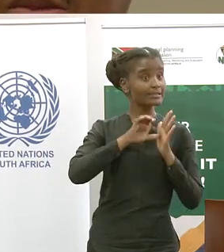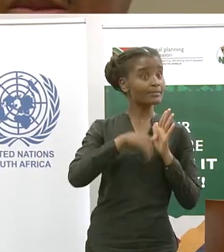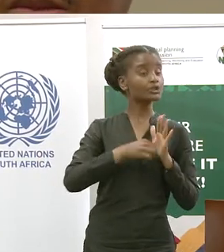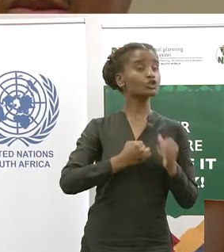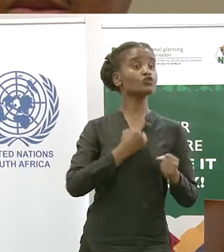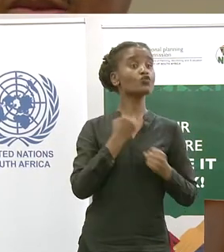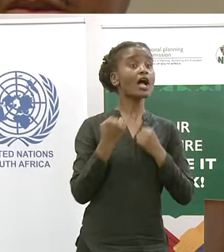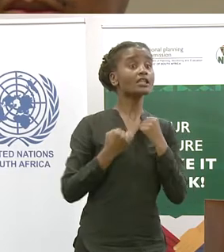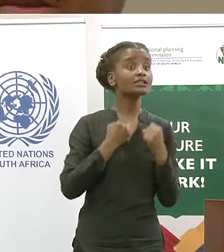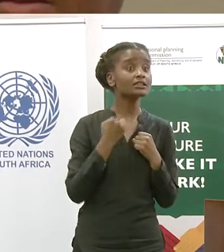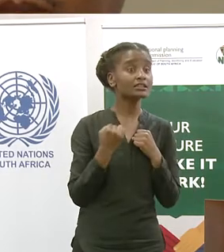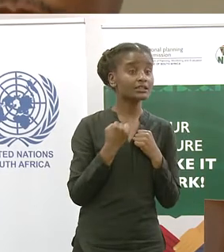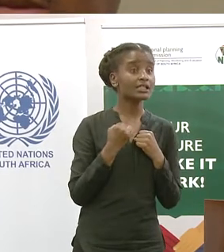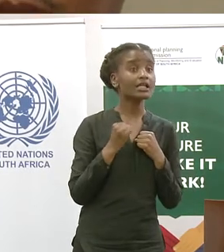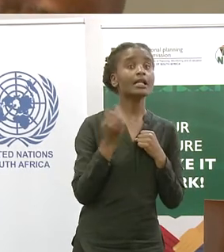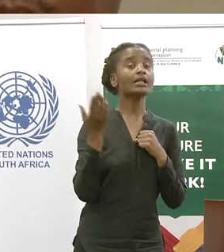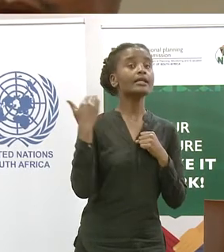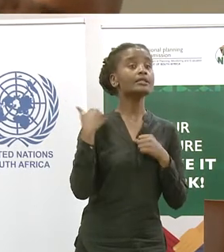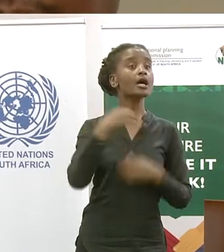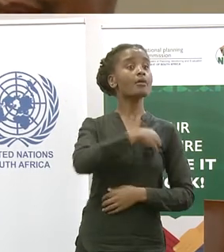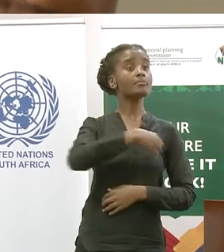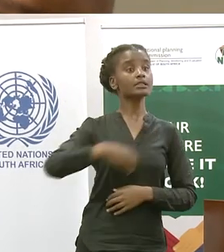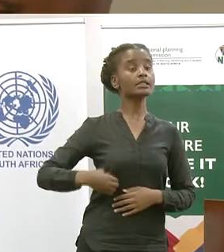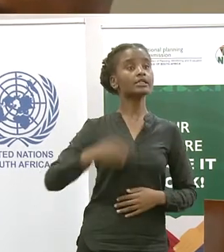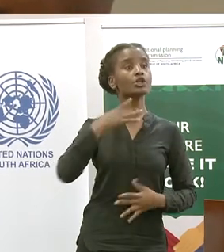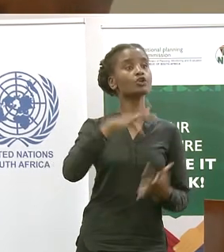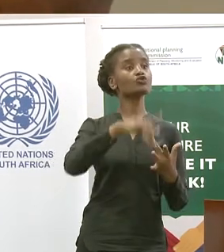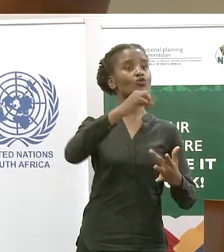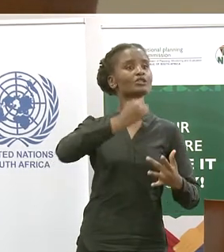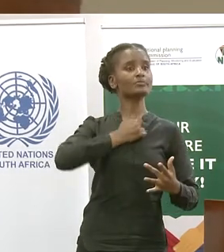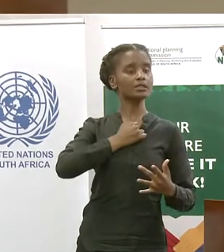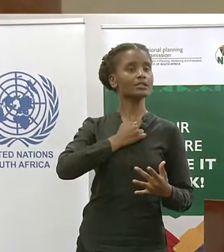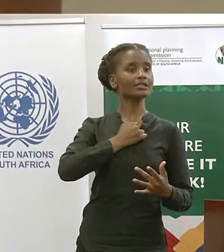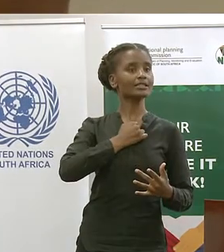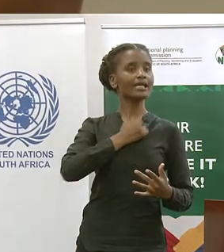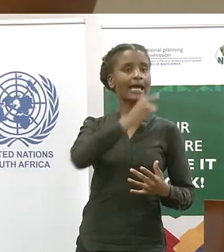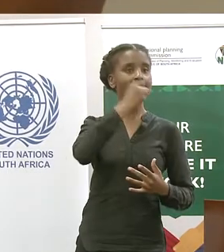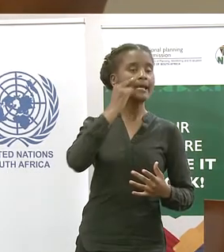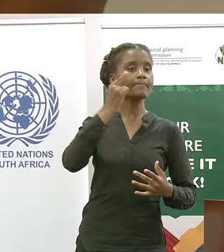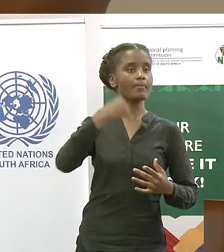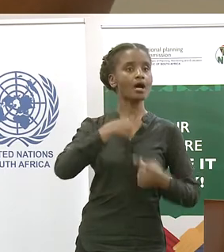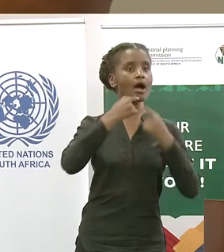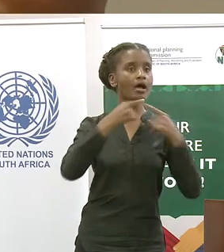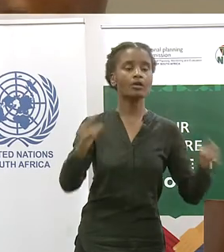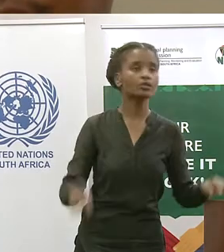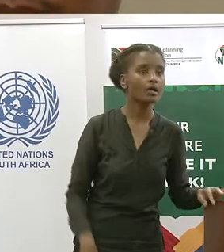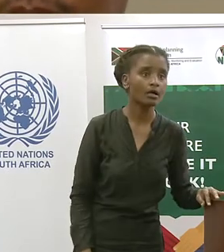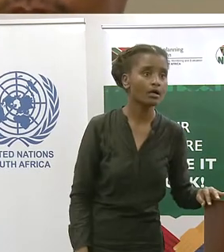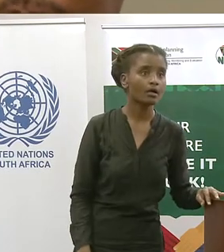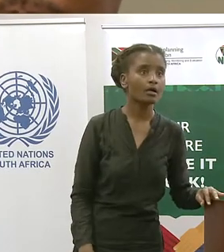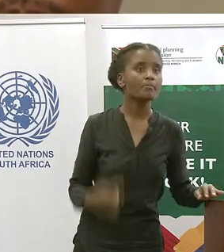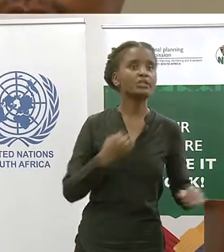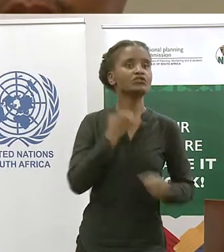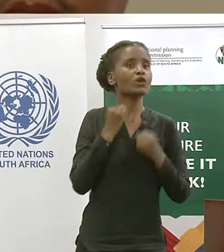disappear the day the president mentioned my name. Actually, they became more real, and they